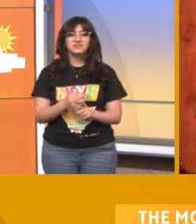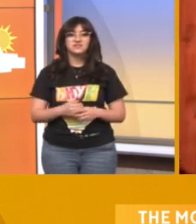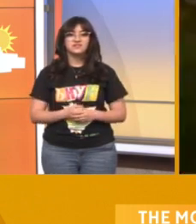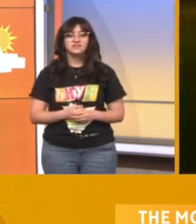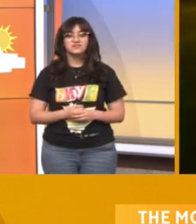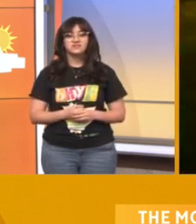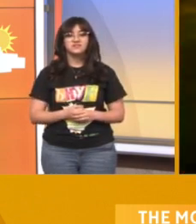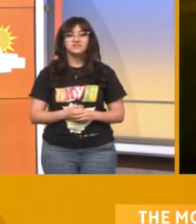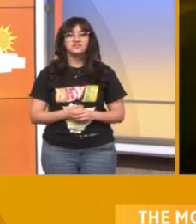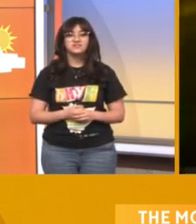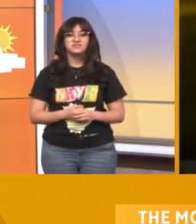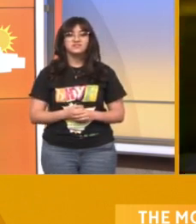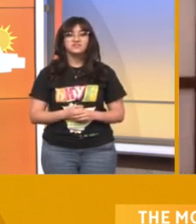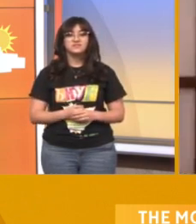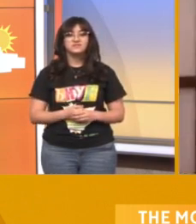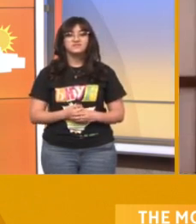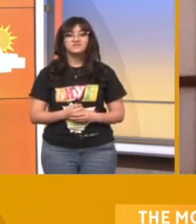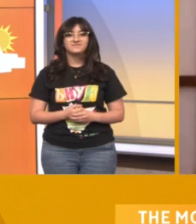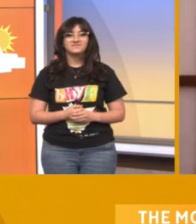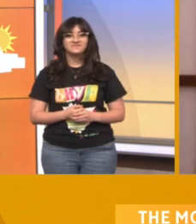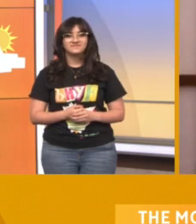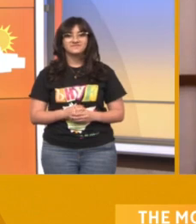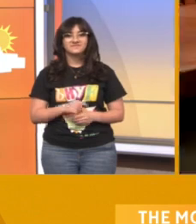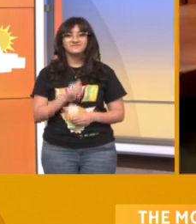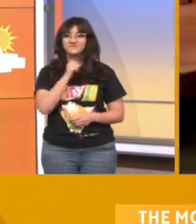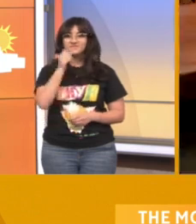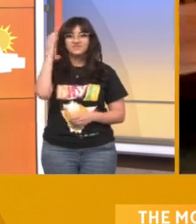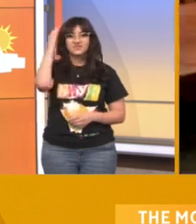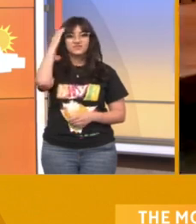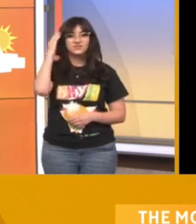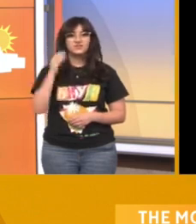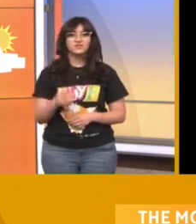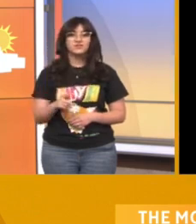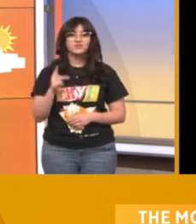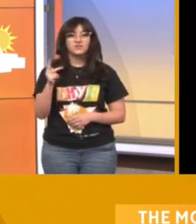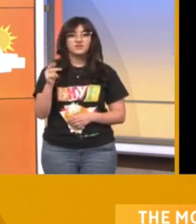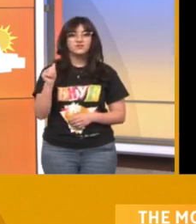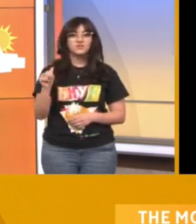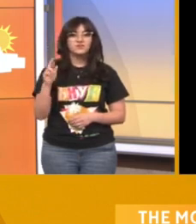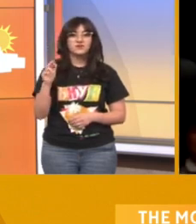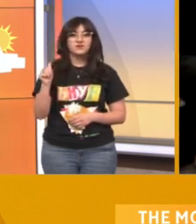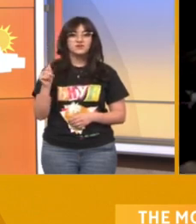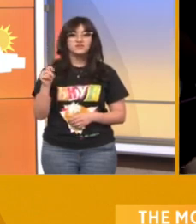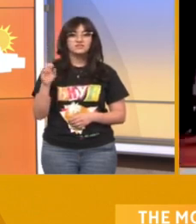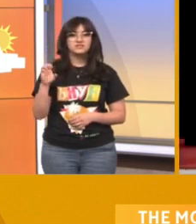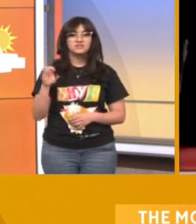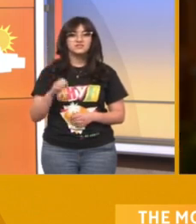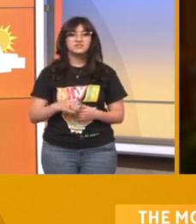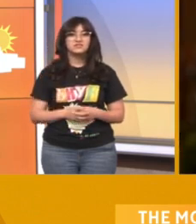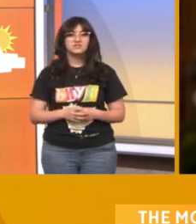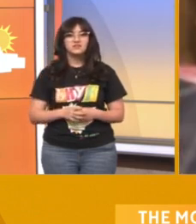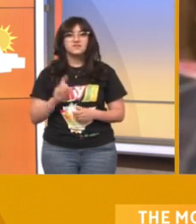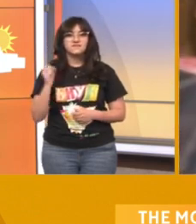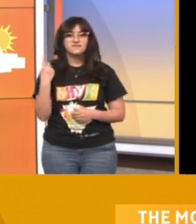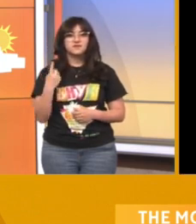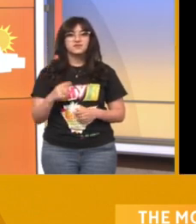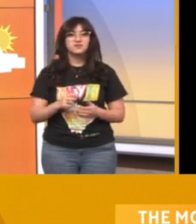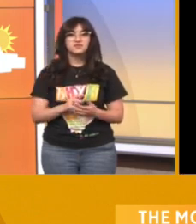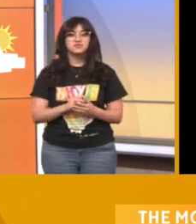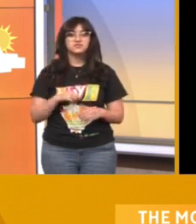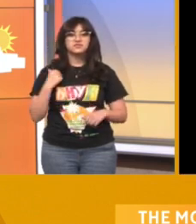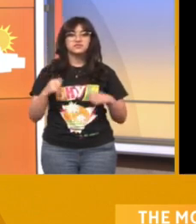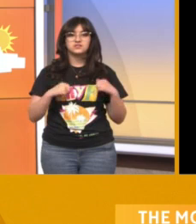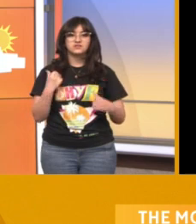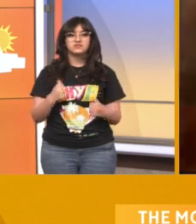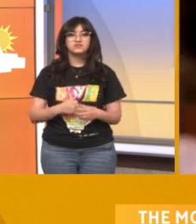character didn't know karate at the beginning, so I could hide behind the, I don't know, martial arts wall for a bit. Well, I'm going to let Mark ask the next question